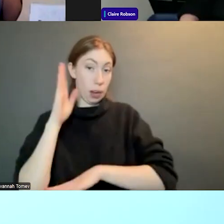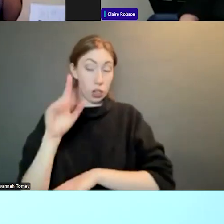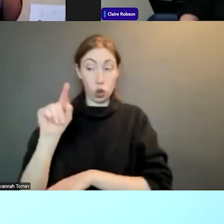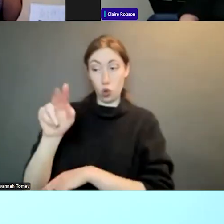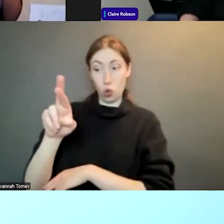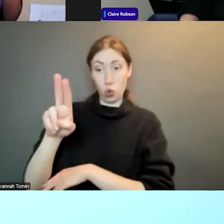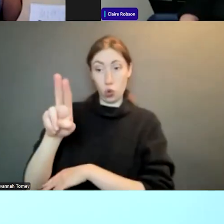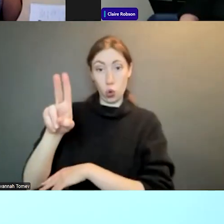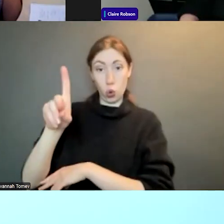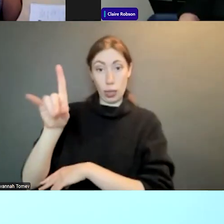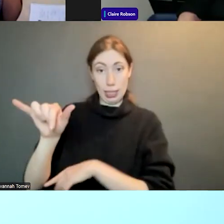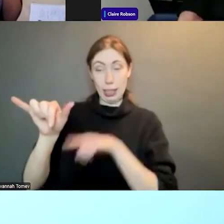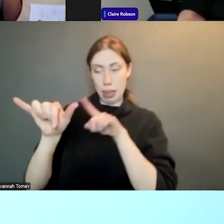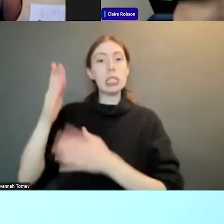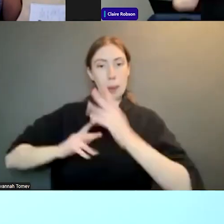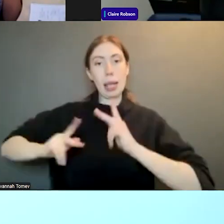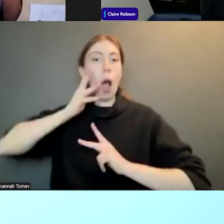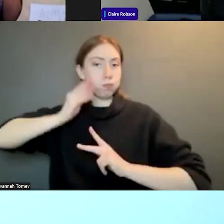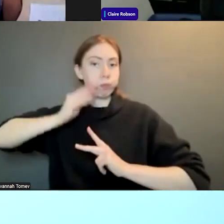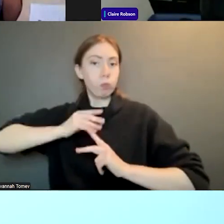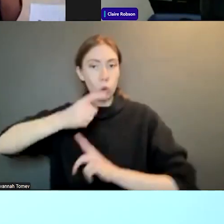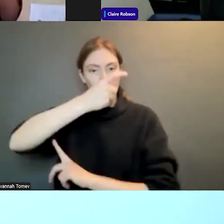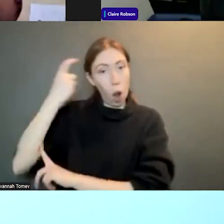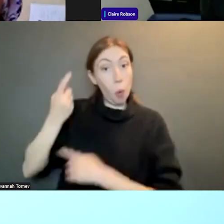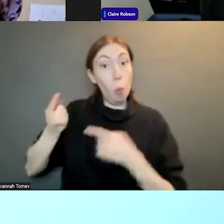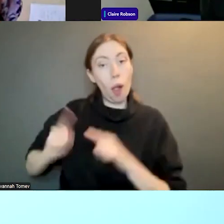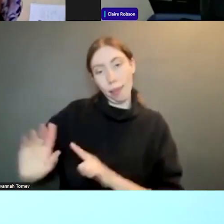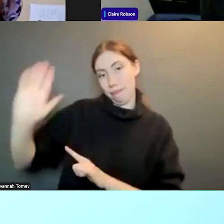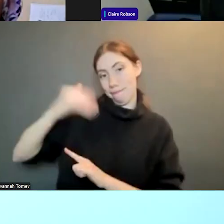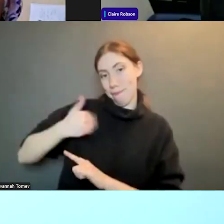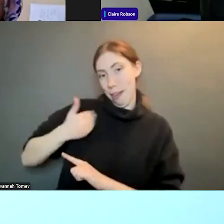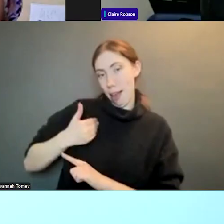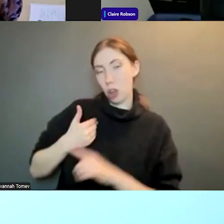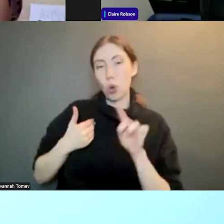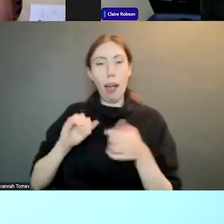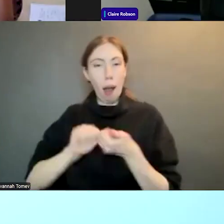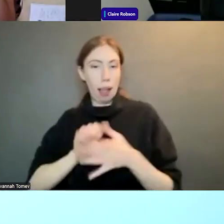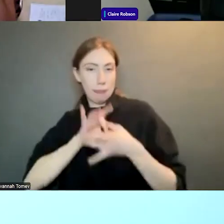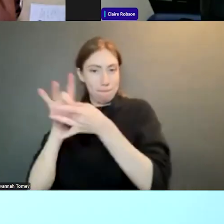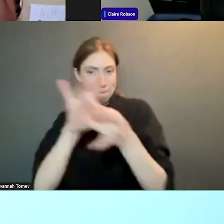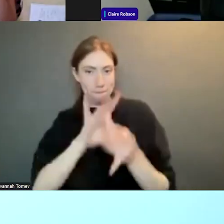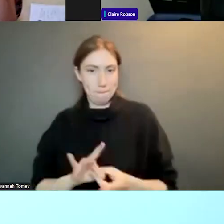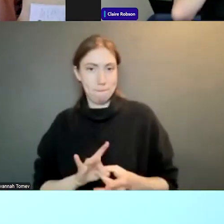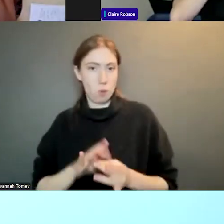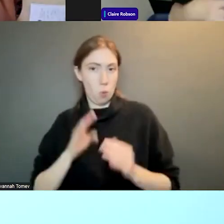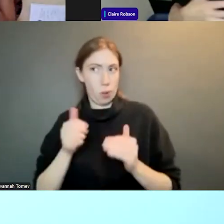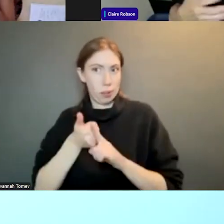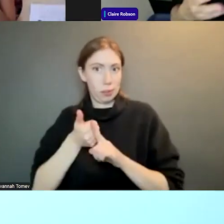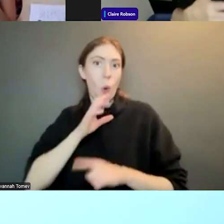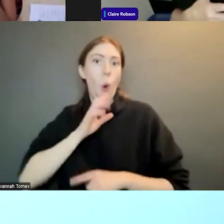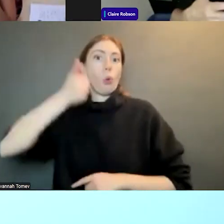in their young childhood. Yes, what was striking was that all 9 participants, and of course